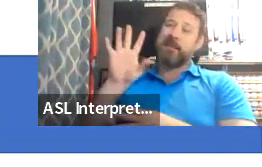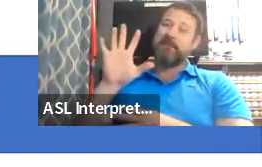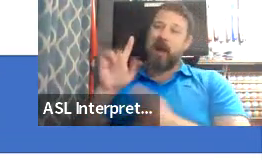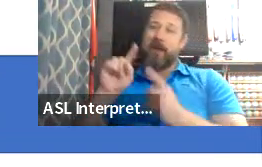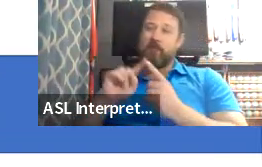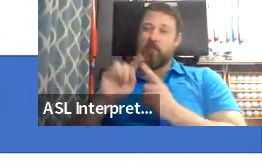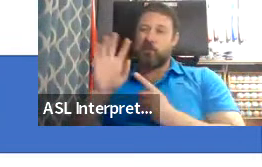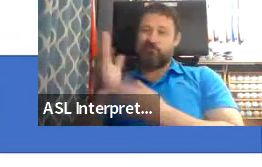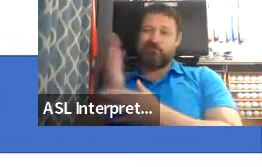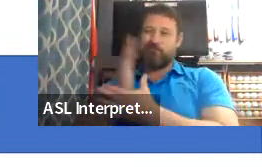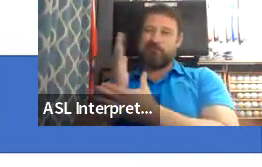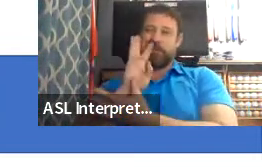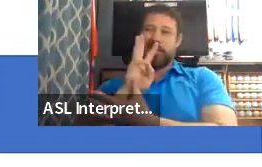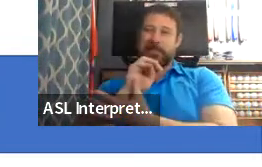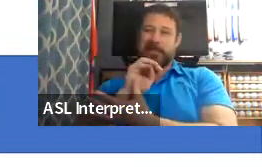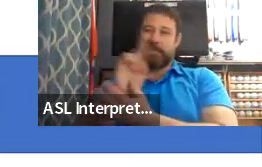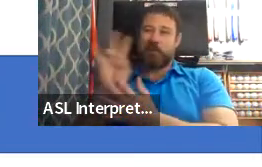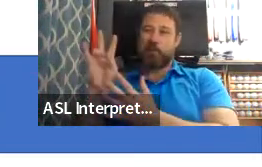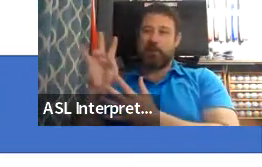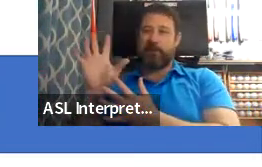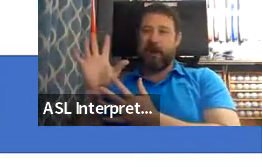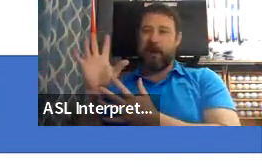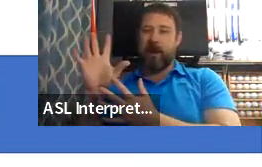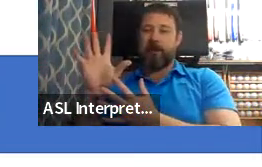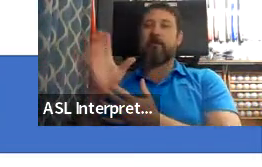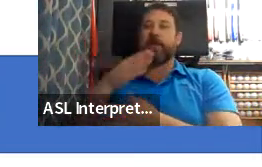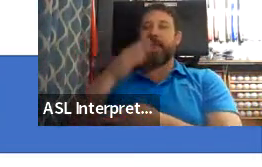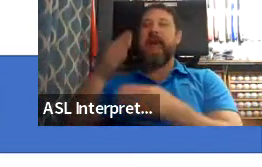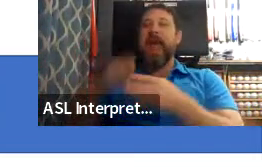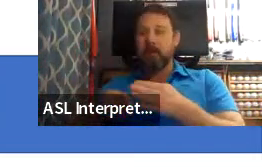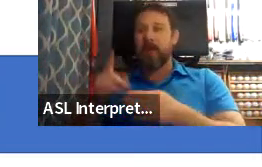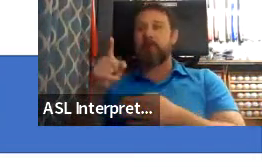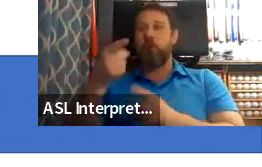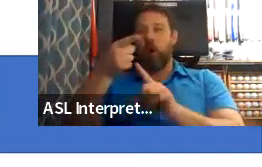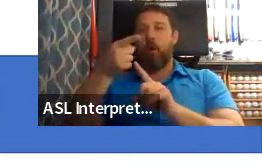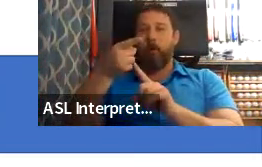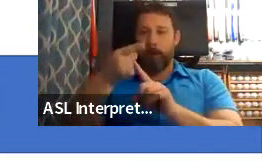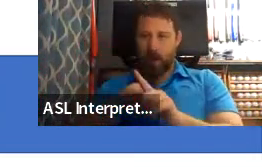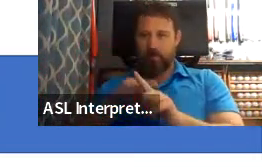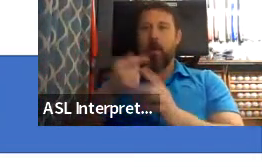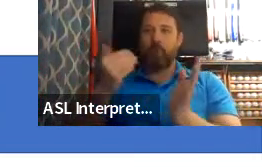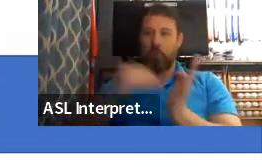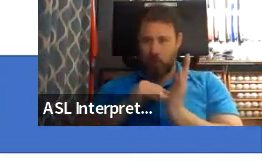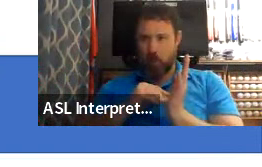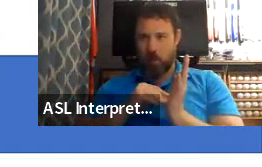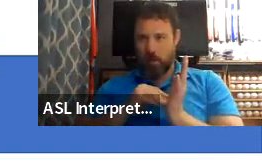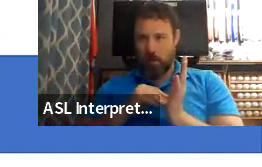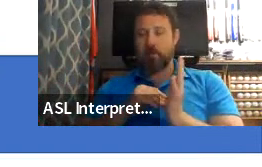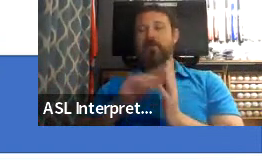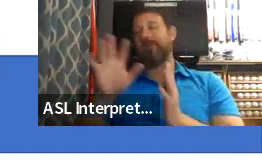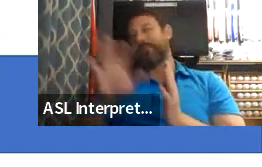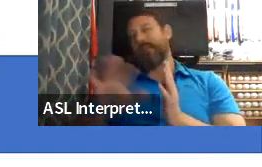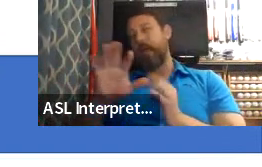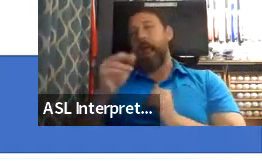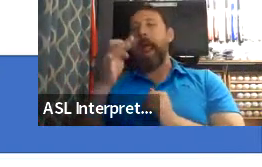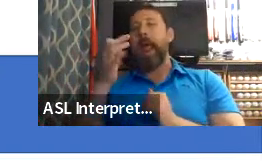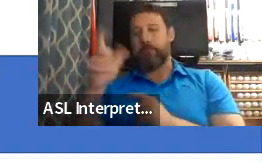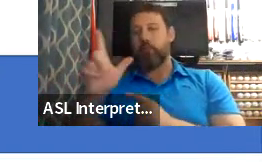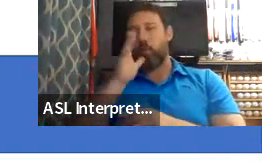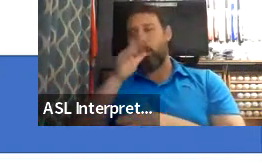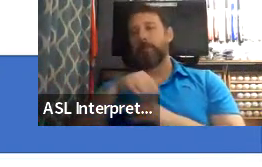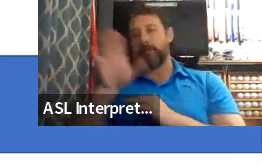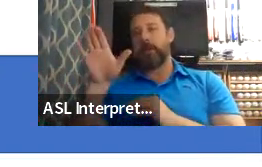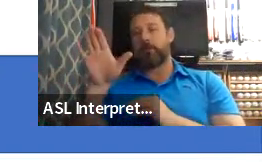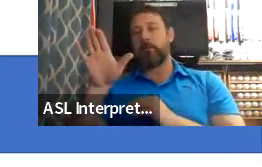your renewal month. And so it will get sent most likely in the middle of April.